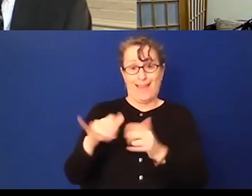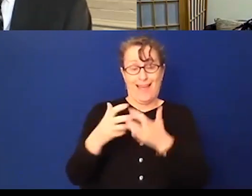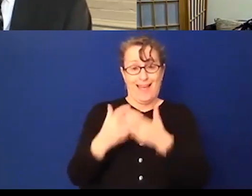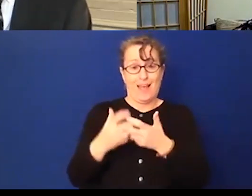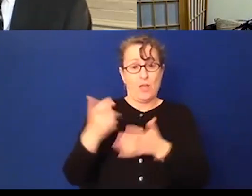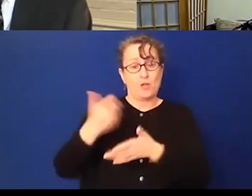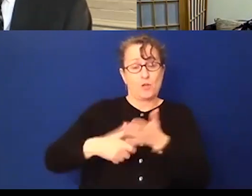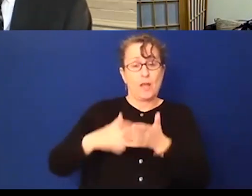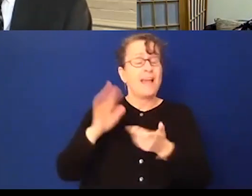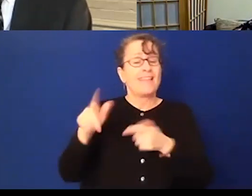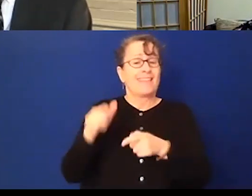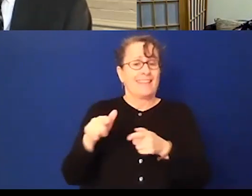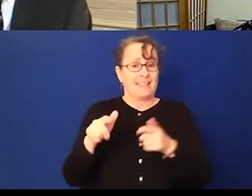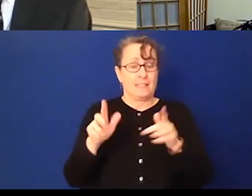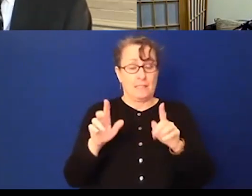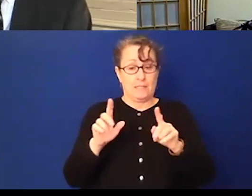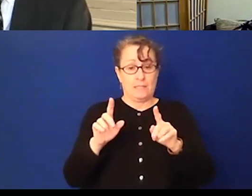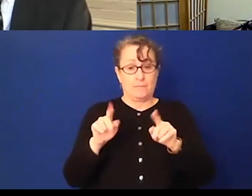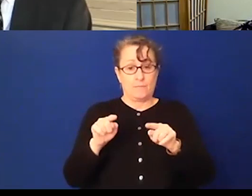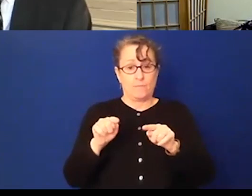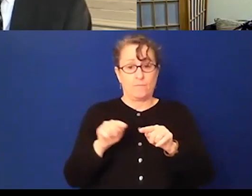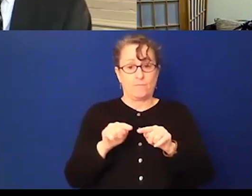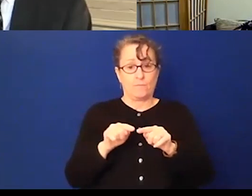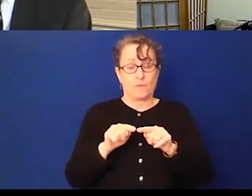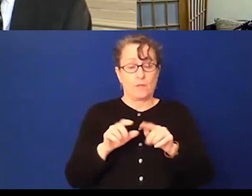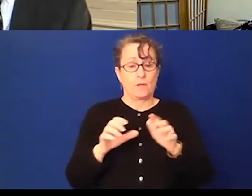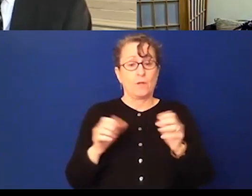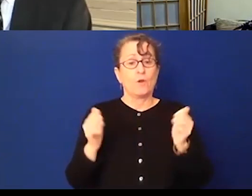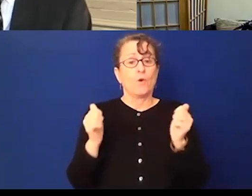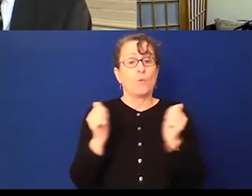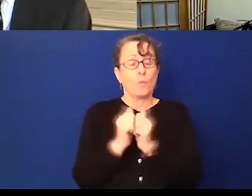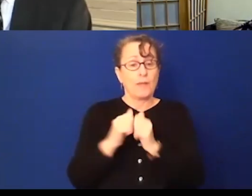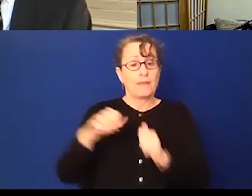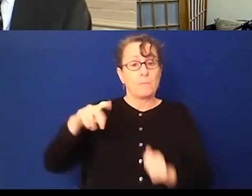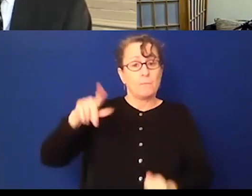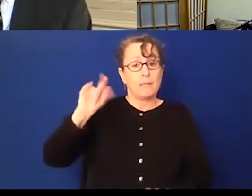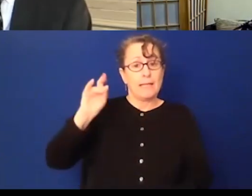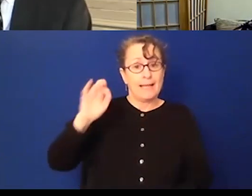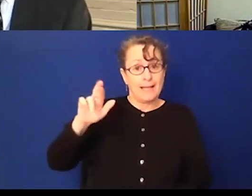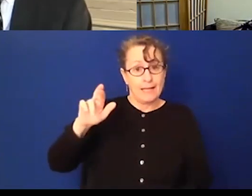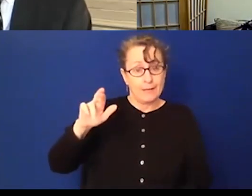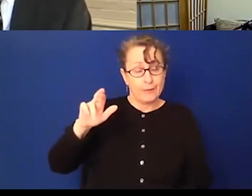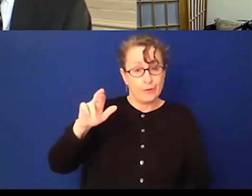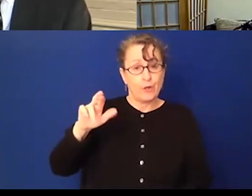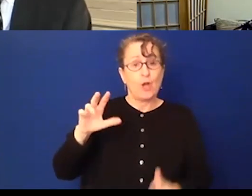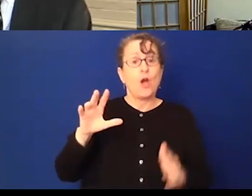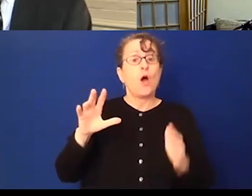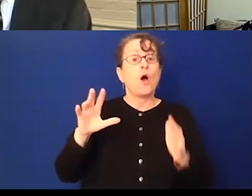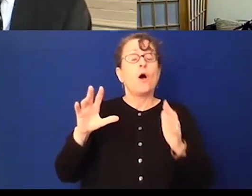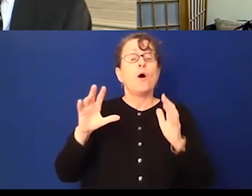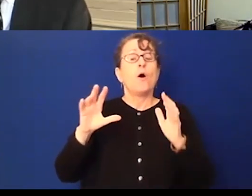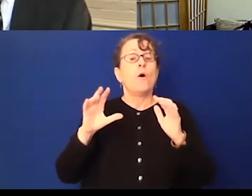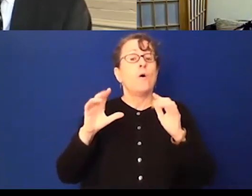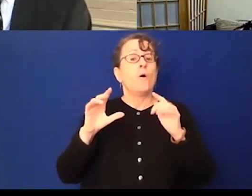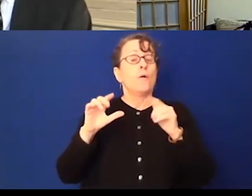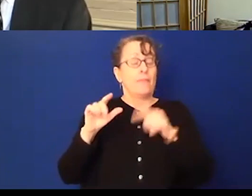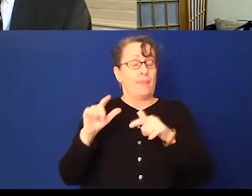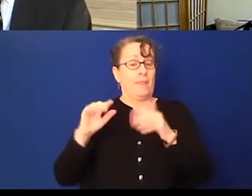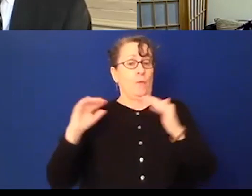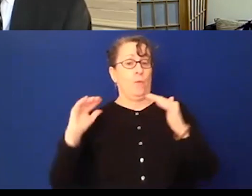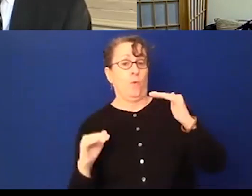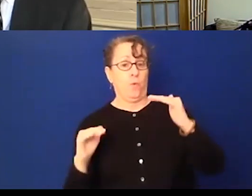$31,500 difference between with or without the planer. About 21,000 of that's the